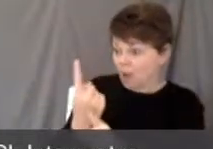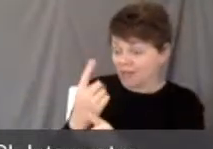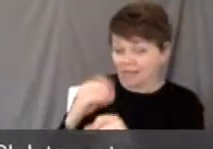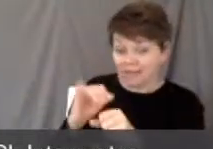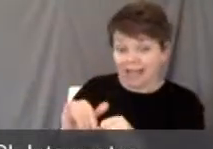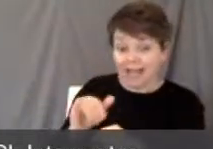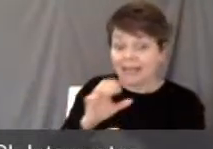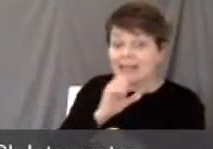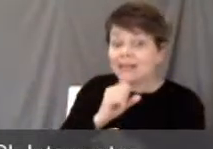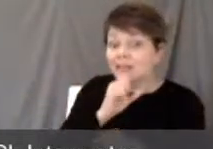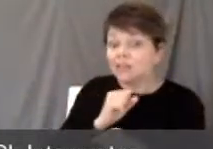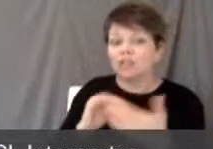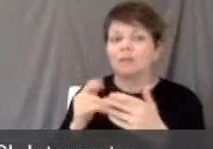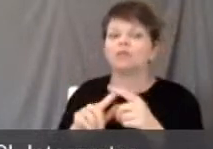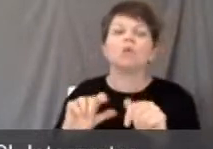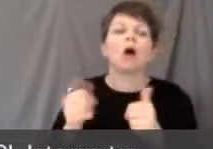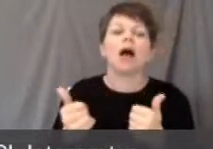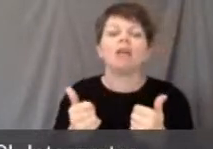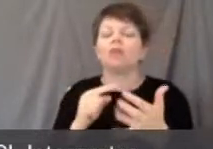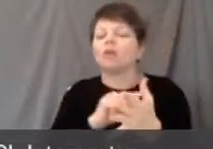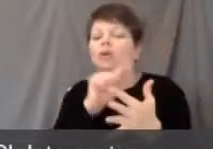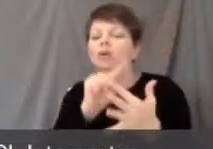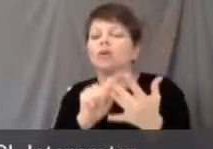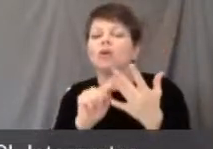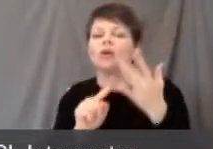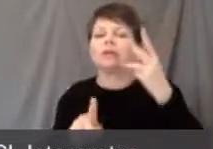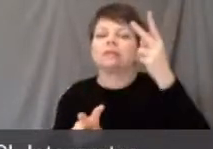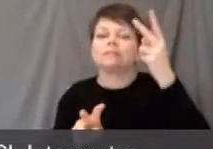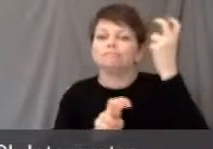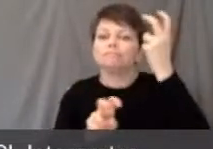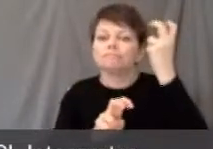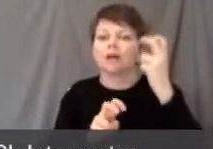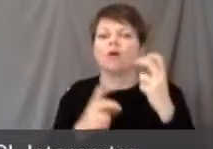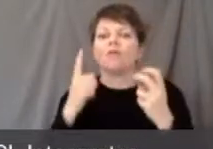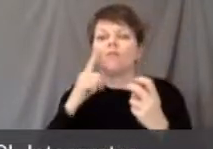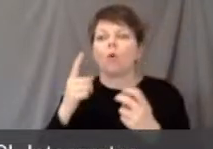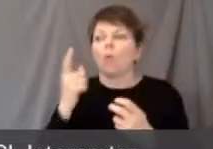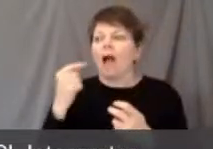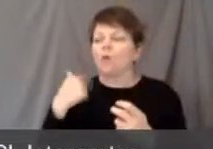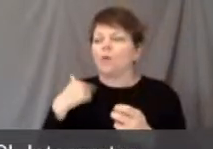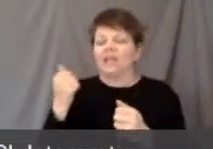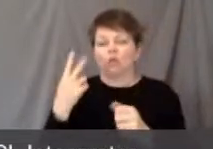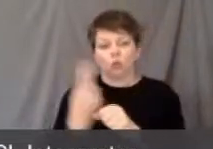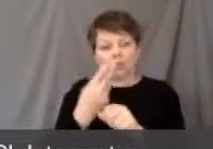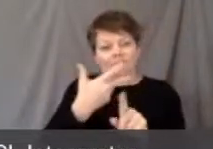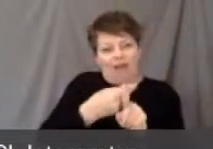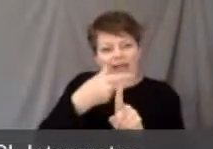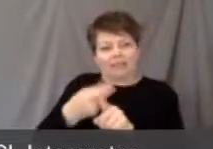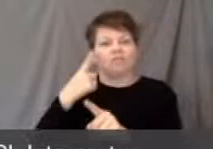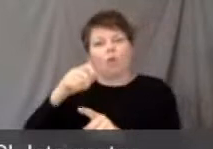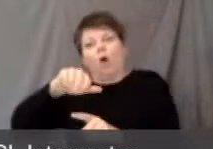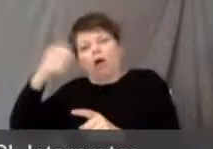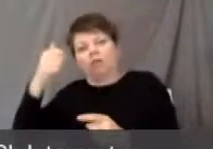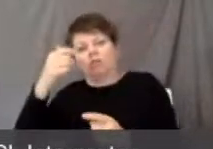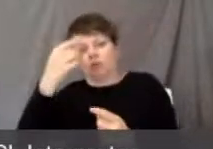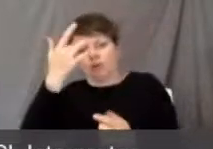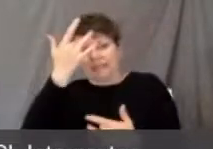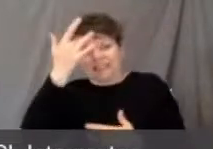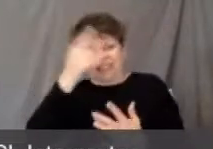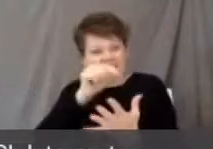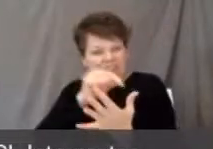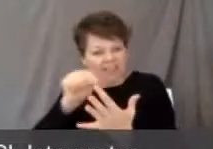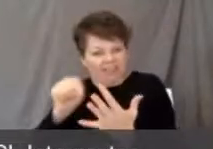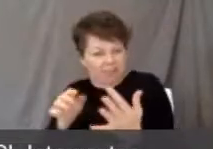range compare to others with the commonly vaccinated illnesses? Yeah, I think this is an